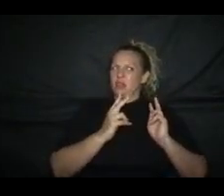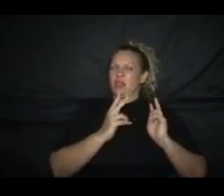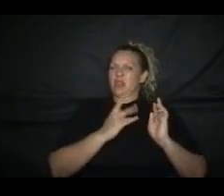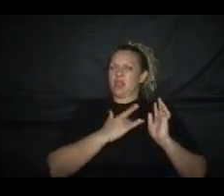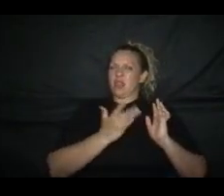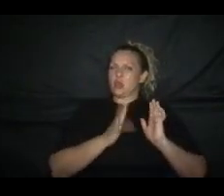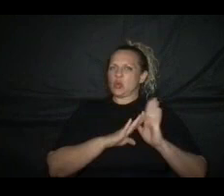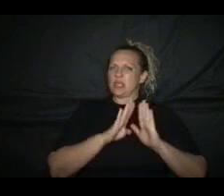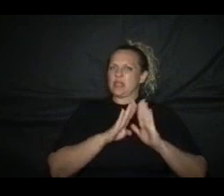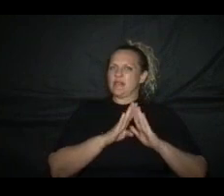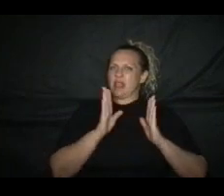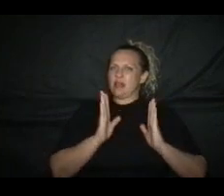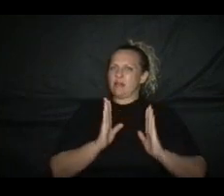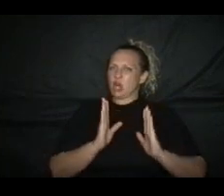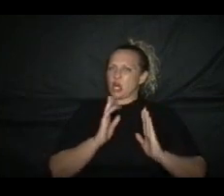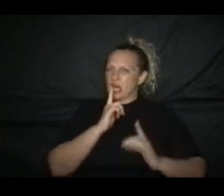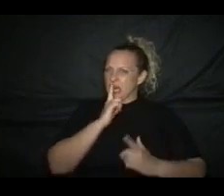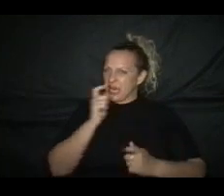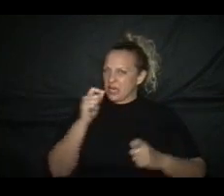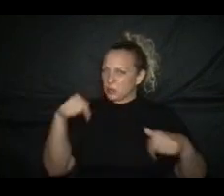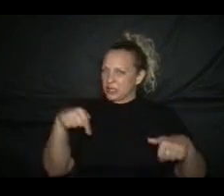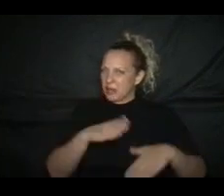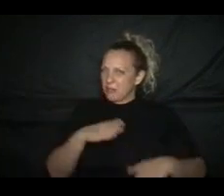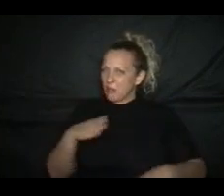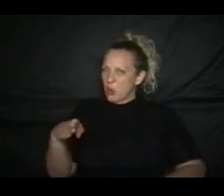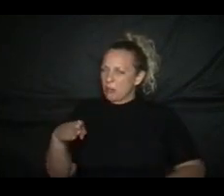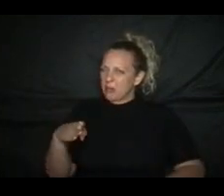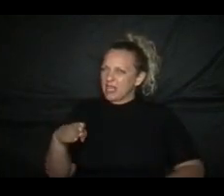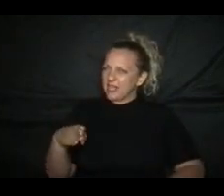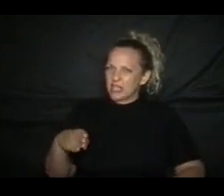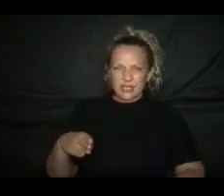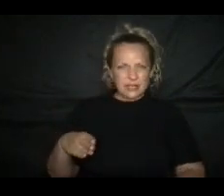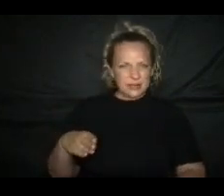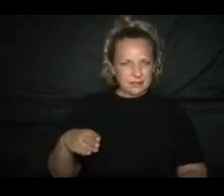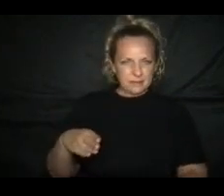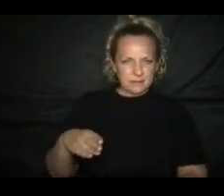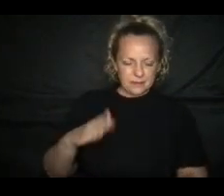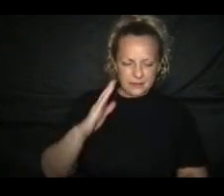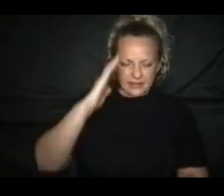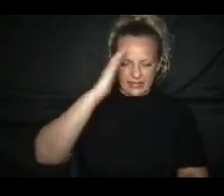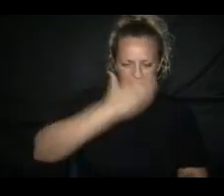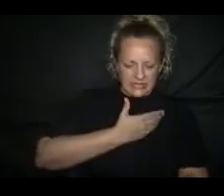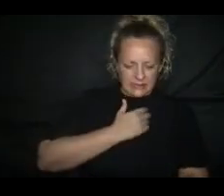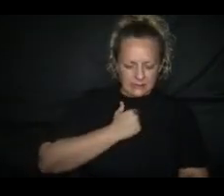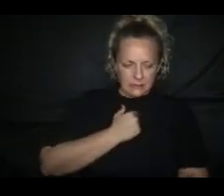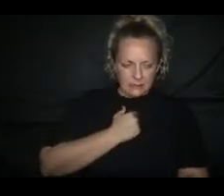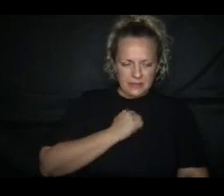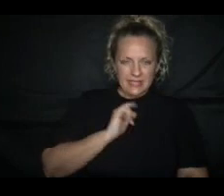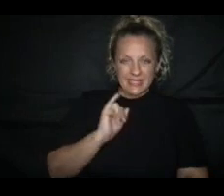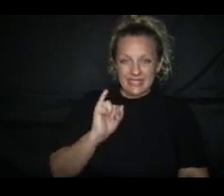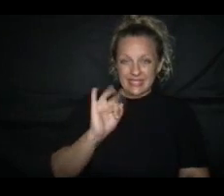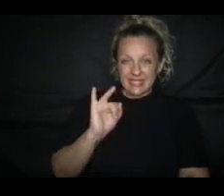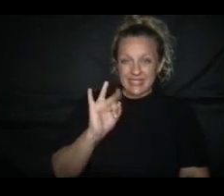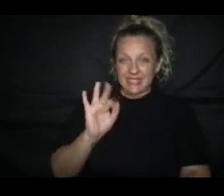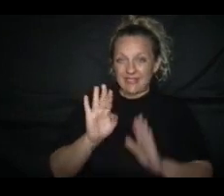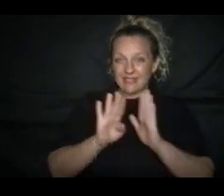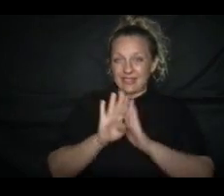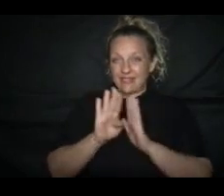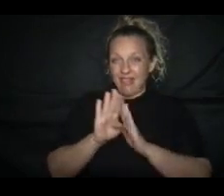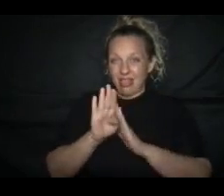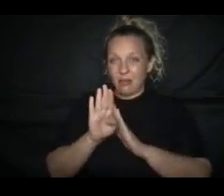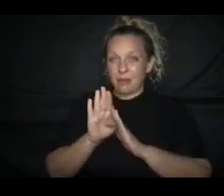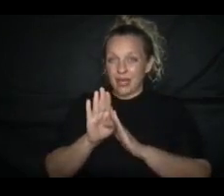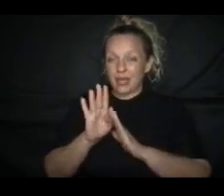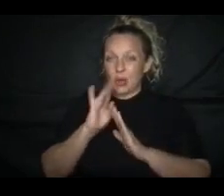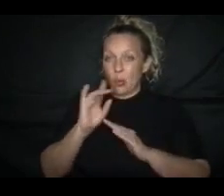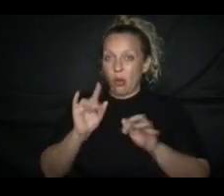developer interest in Boynton Beach, to the point where if development is going to continue the way it